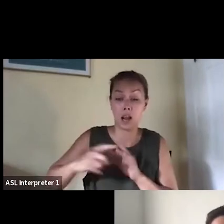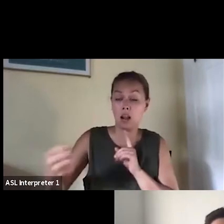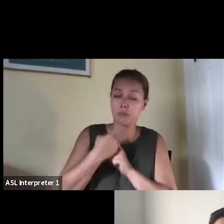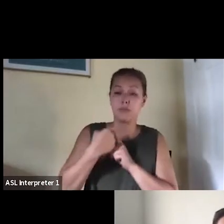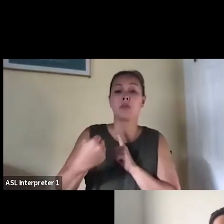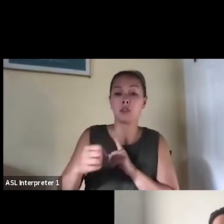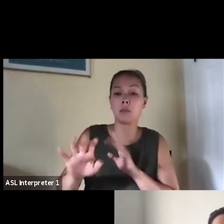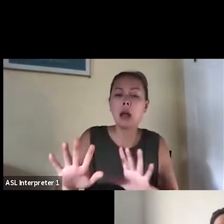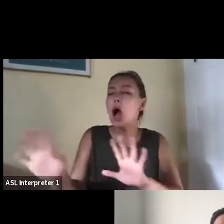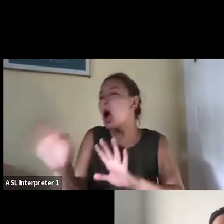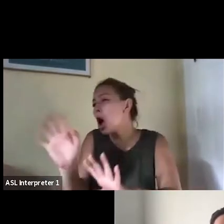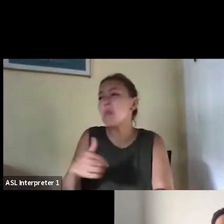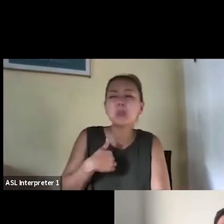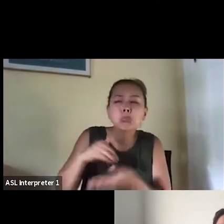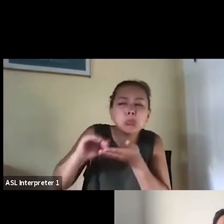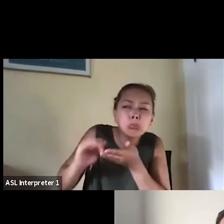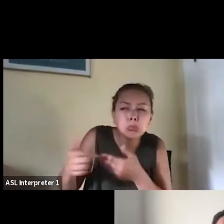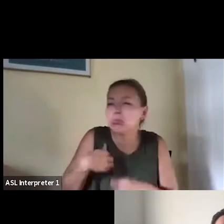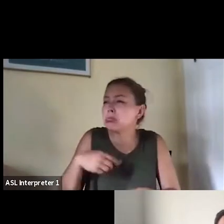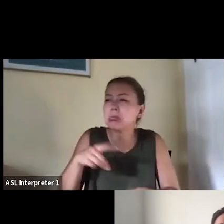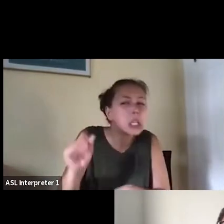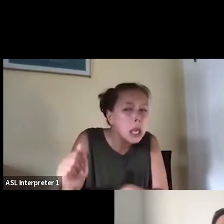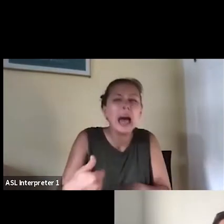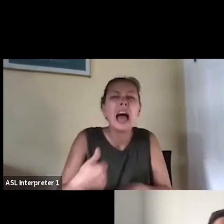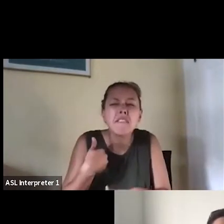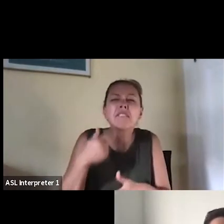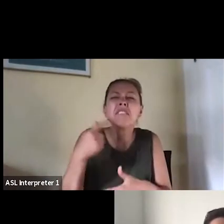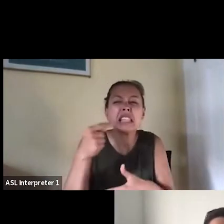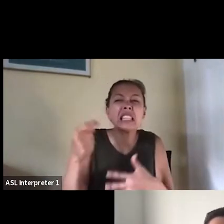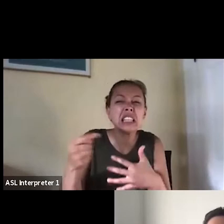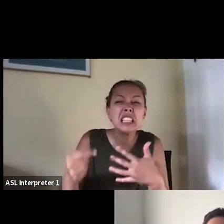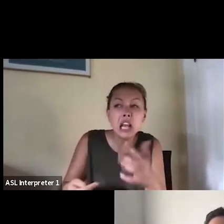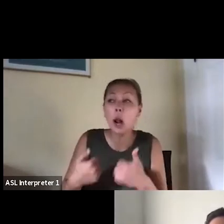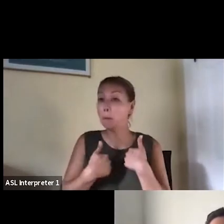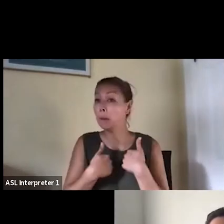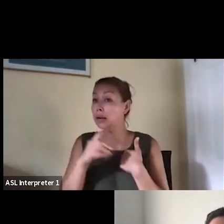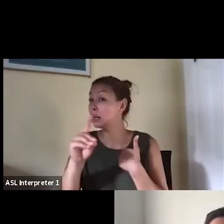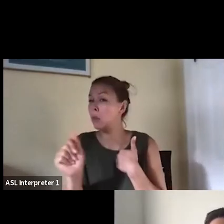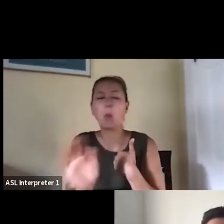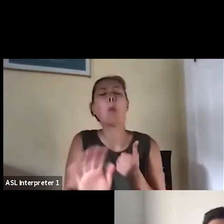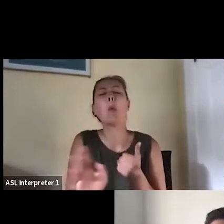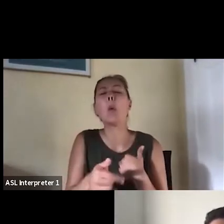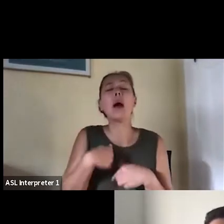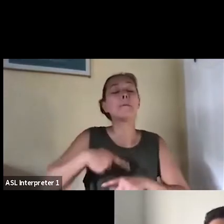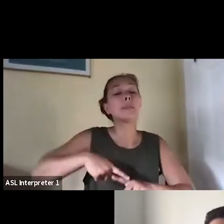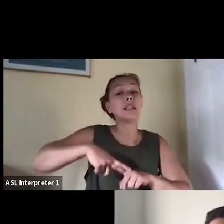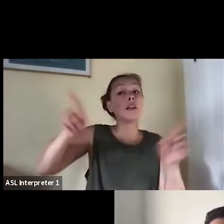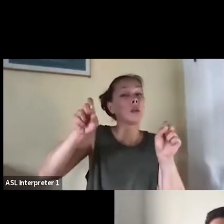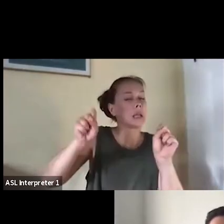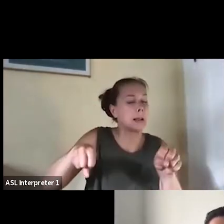have things. Or, oh, I'm not disabled. I'm differently abled. And when I started